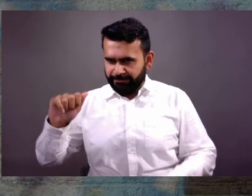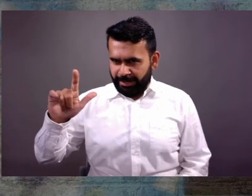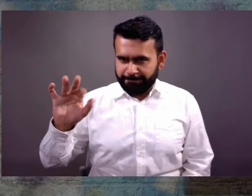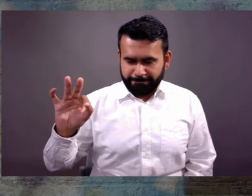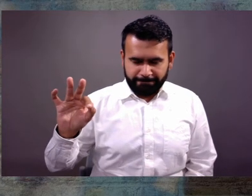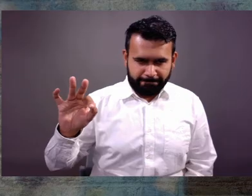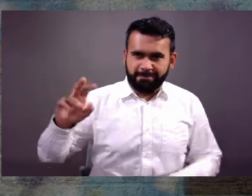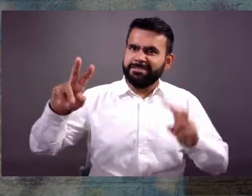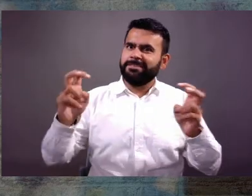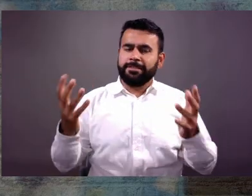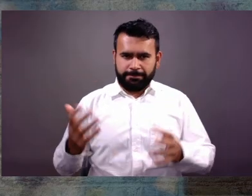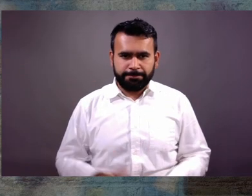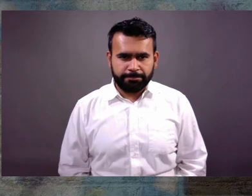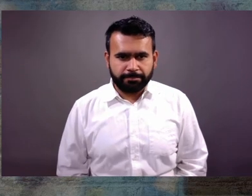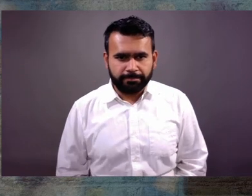Alf.